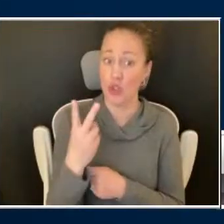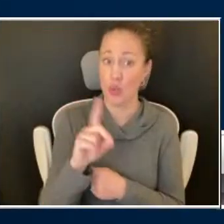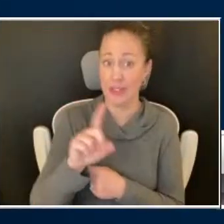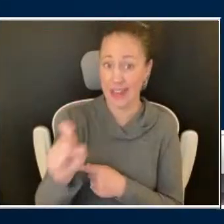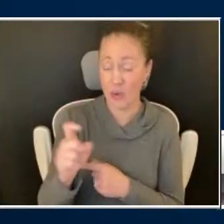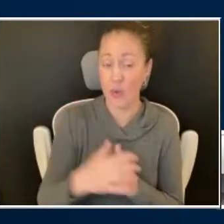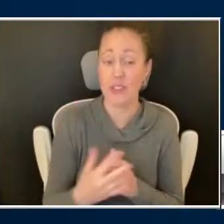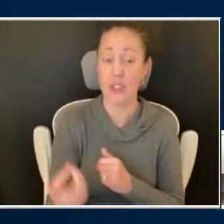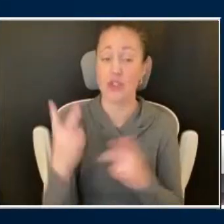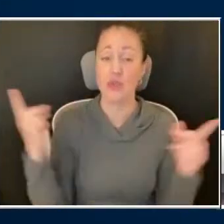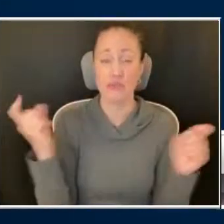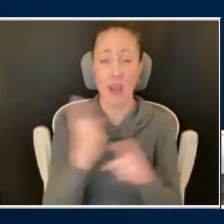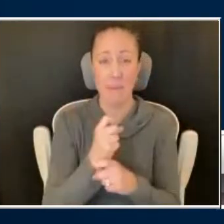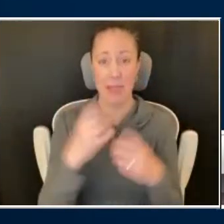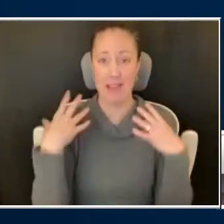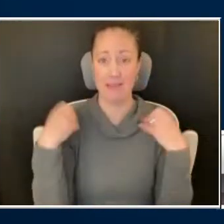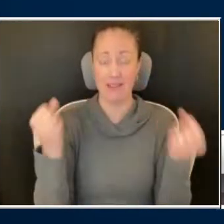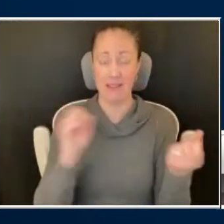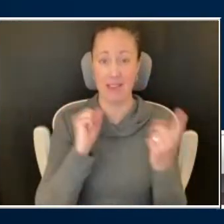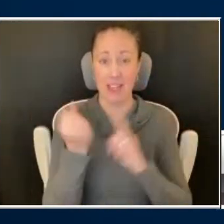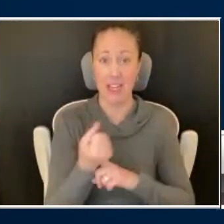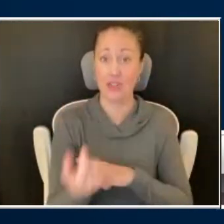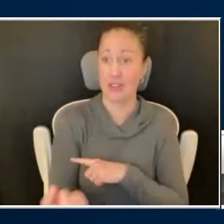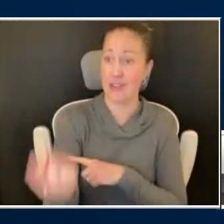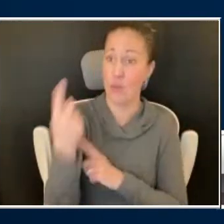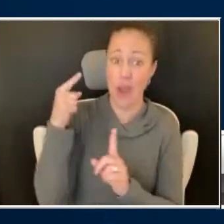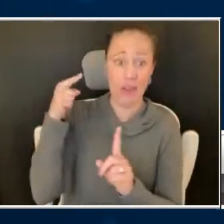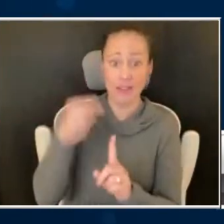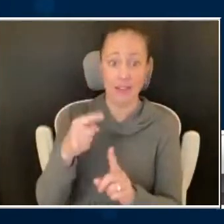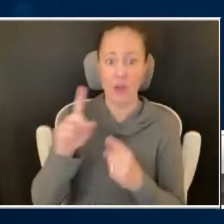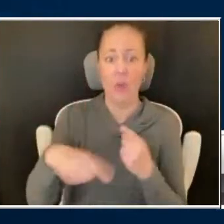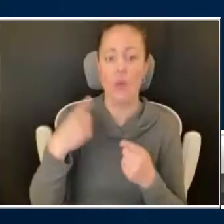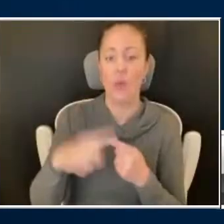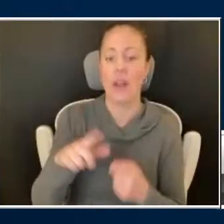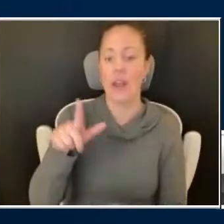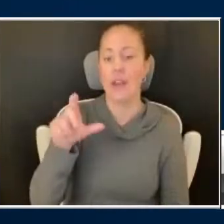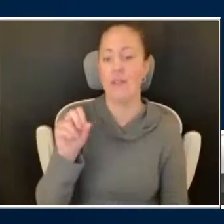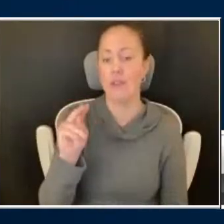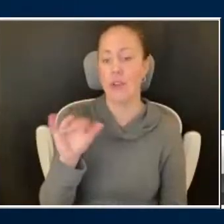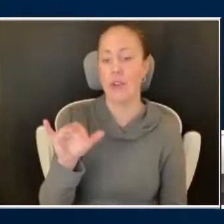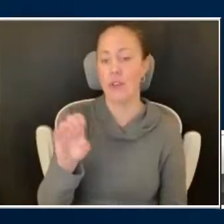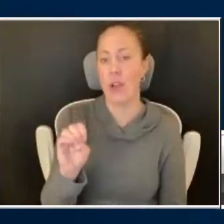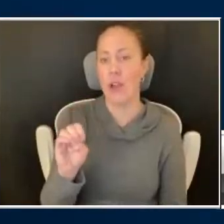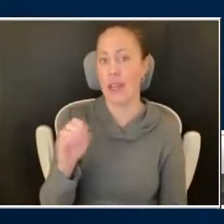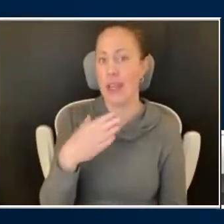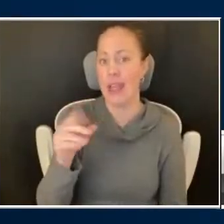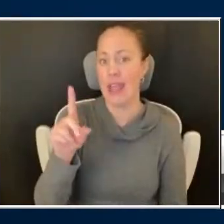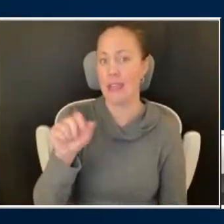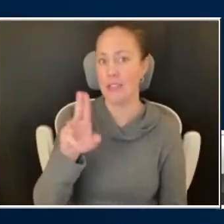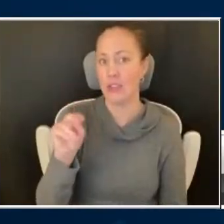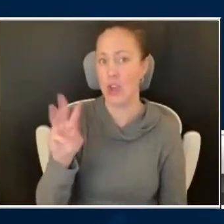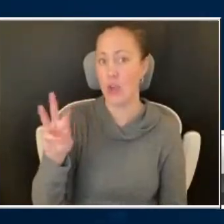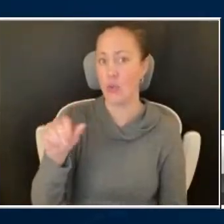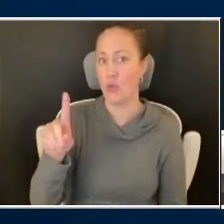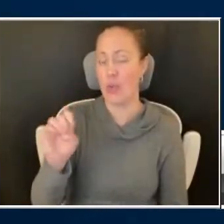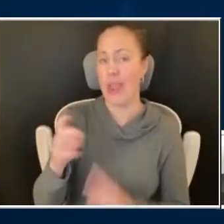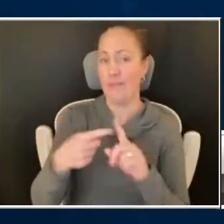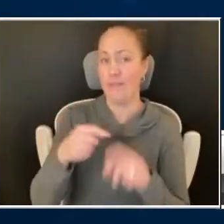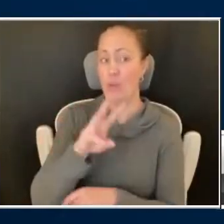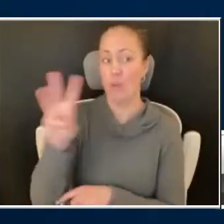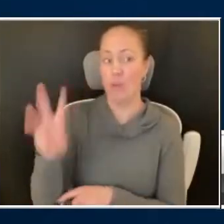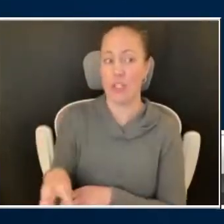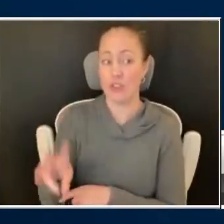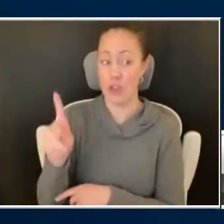complex conditions, 1 destination. When Lonnie and Don Wade of Wichita, Kansas faced a failing heart and an incurable liver